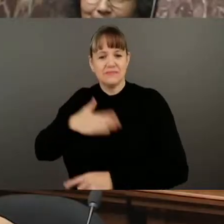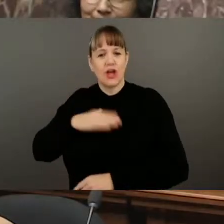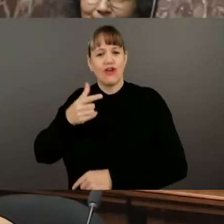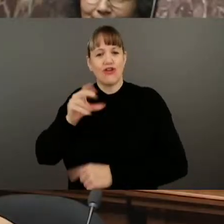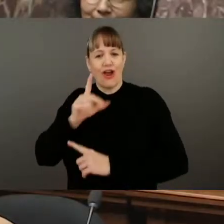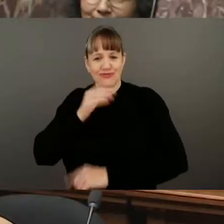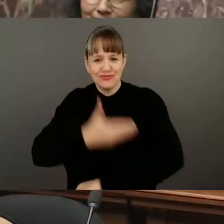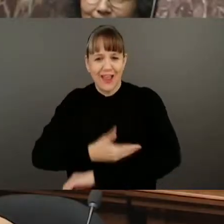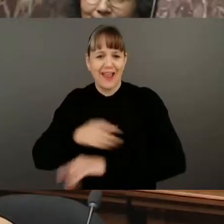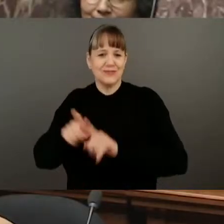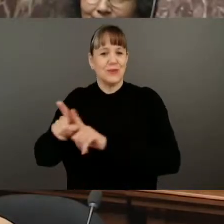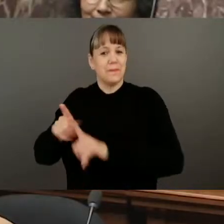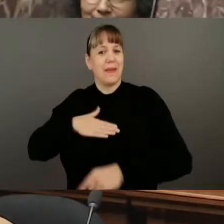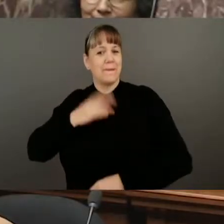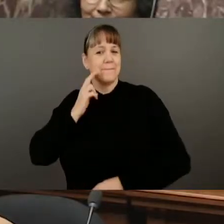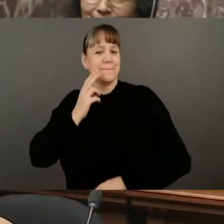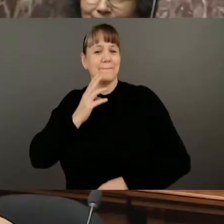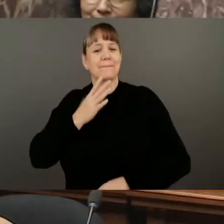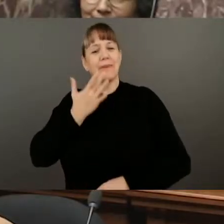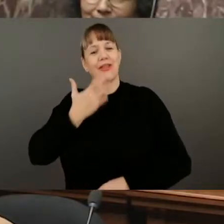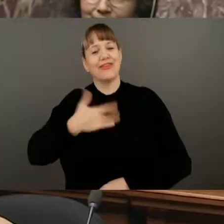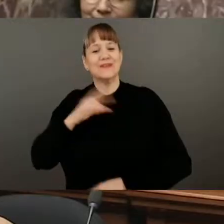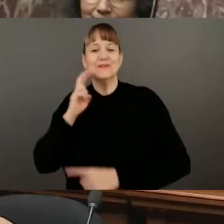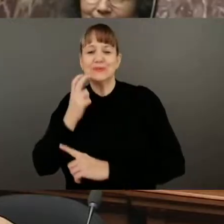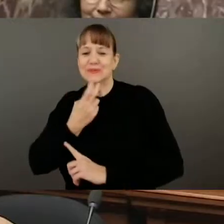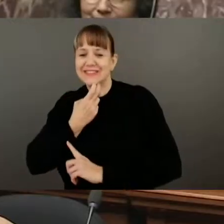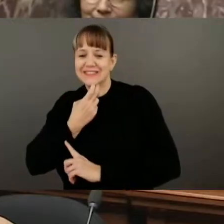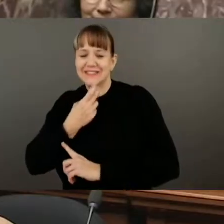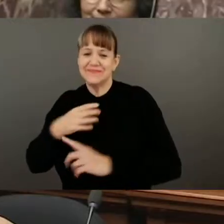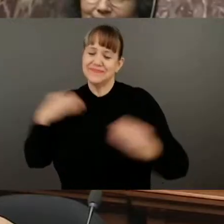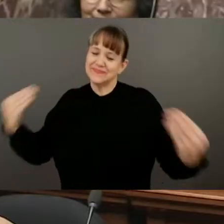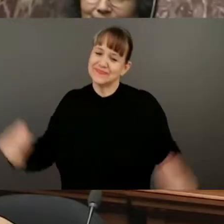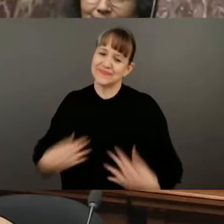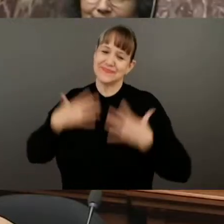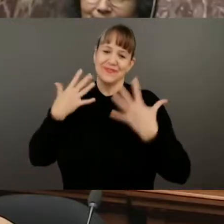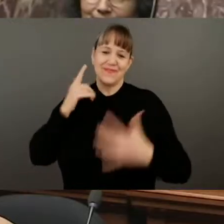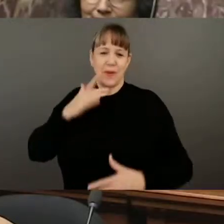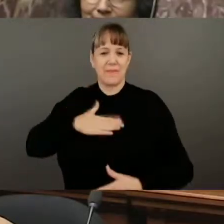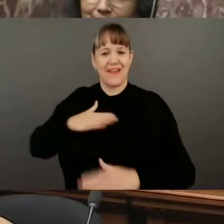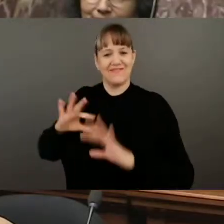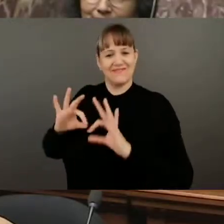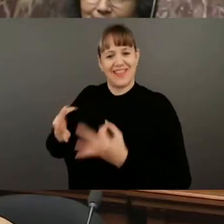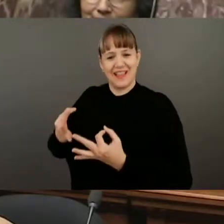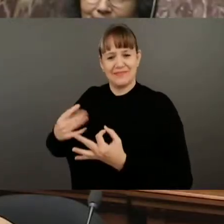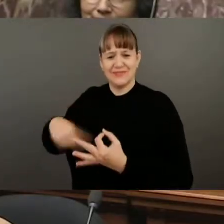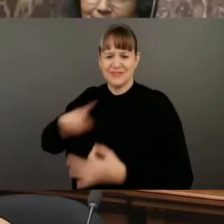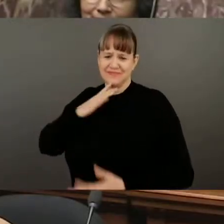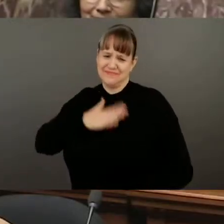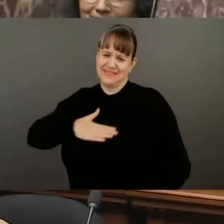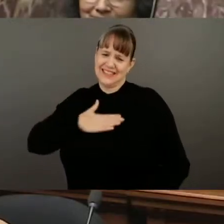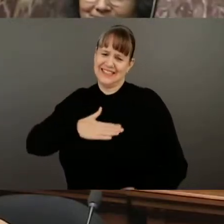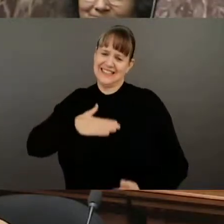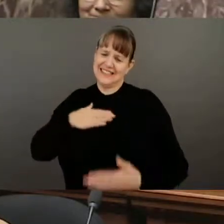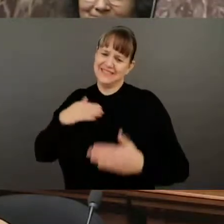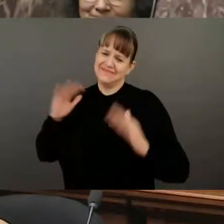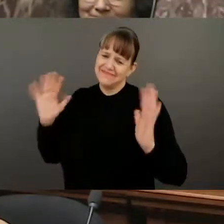I am so grateful for her. And would the House please join me in wishing Abby a huge happy 5th birthday.